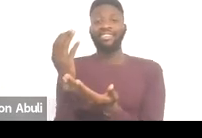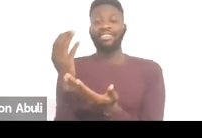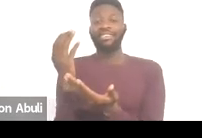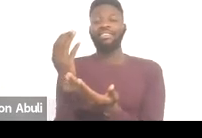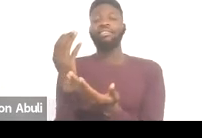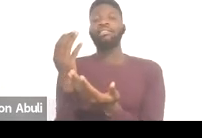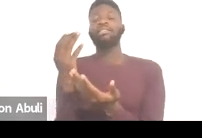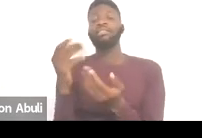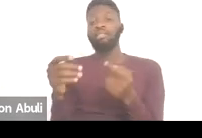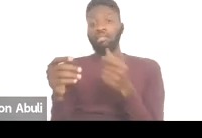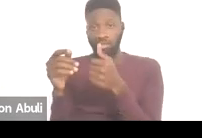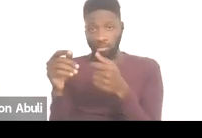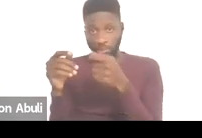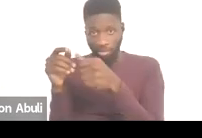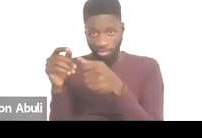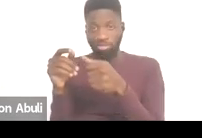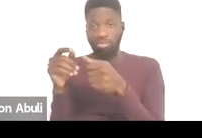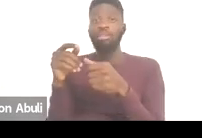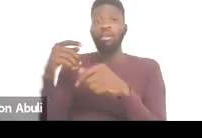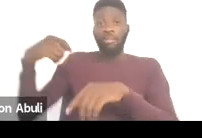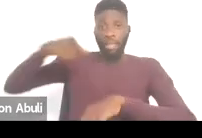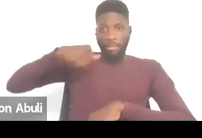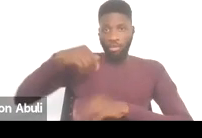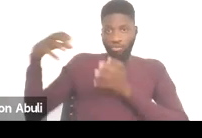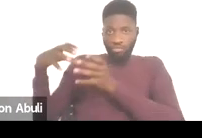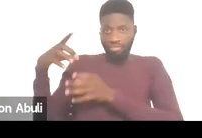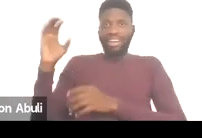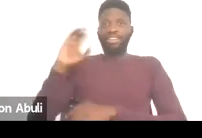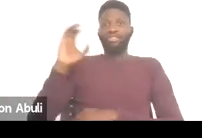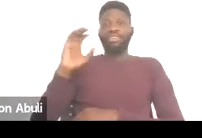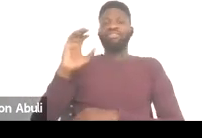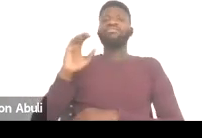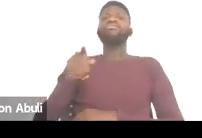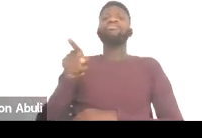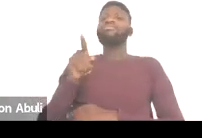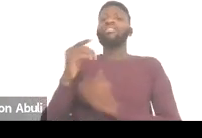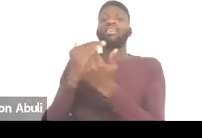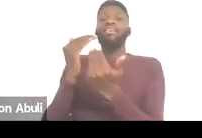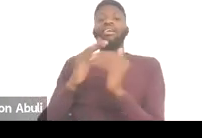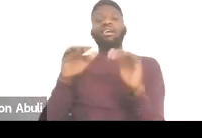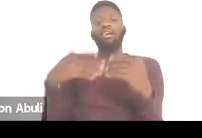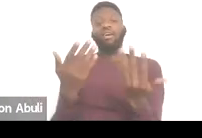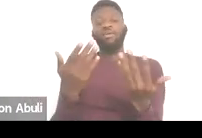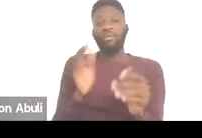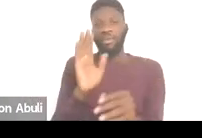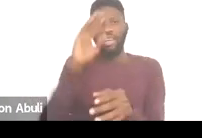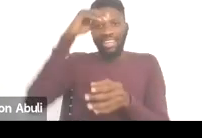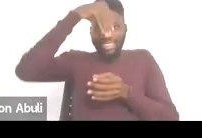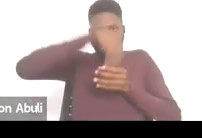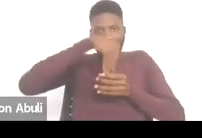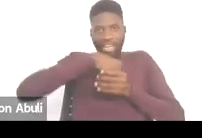your customers, how will you be handling those kind of customers? Both your internal customers and